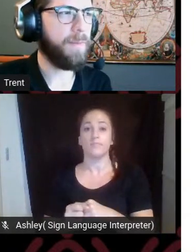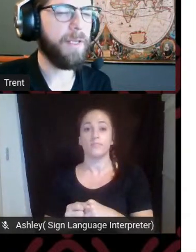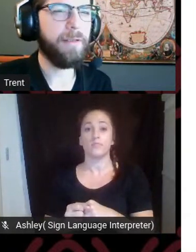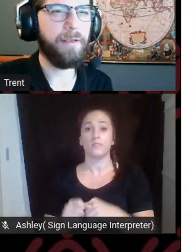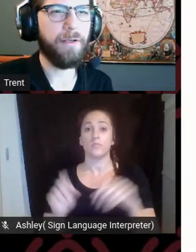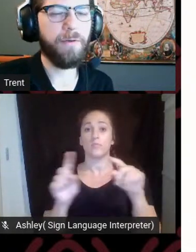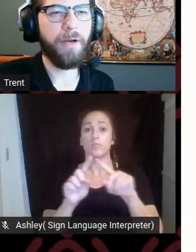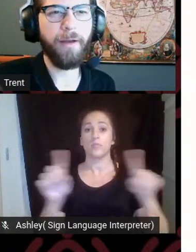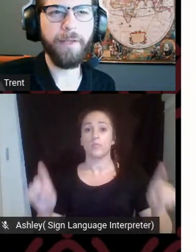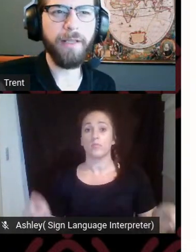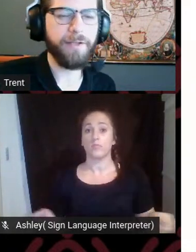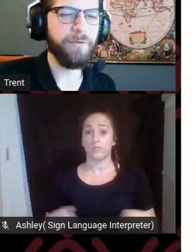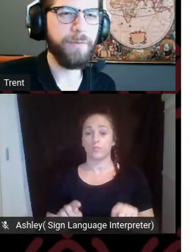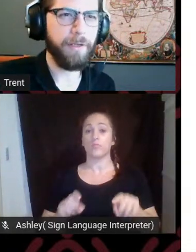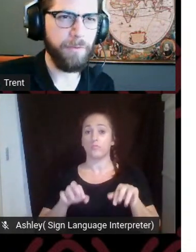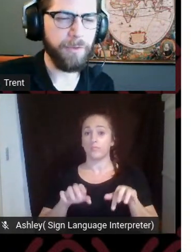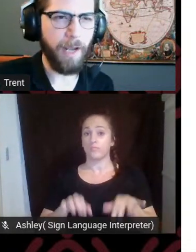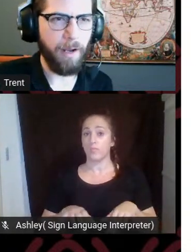can type in,